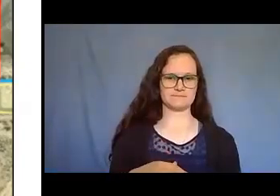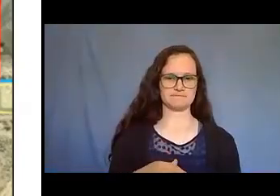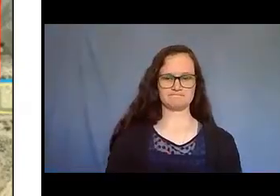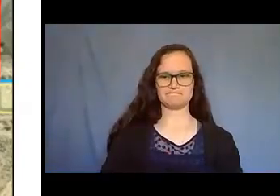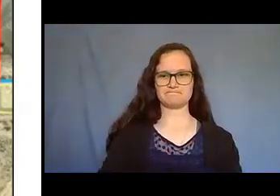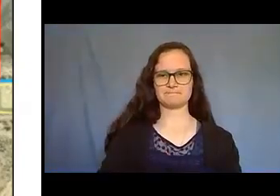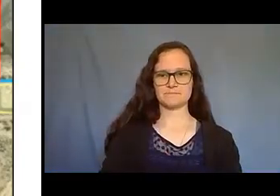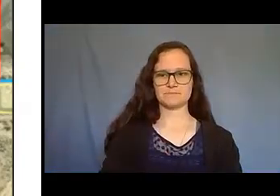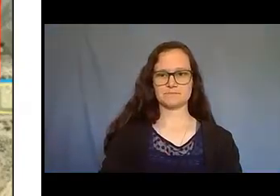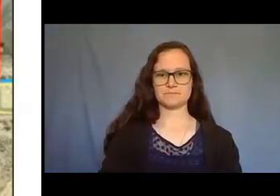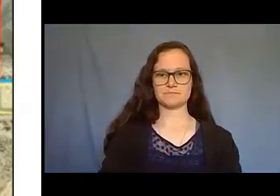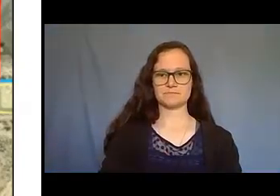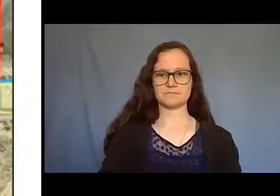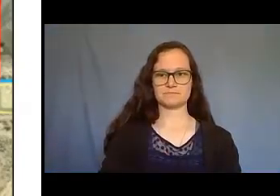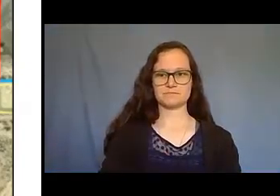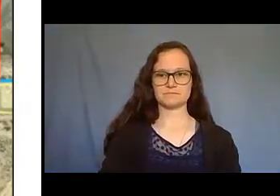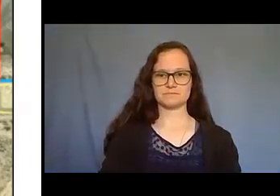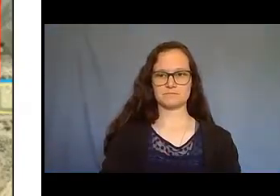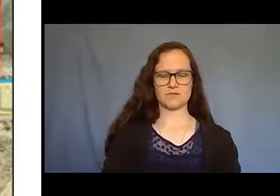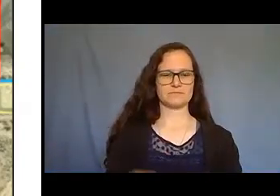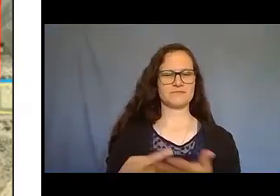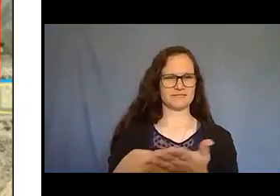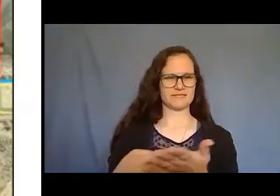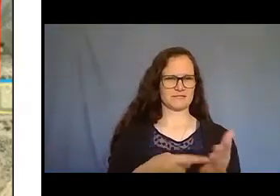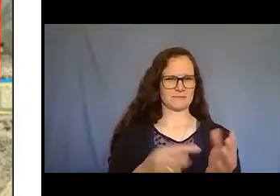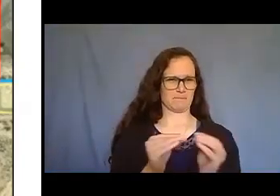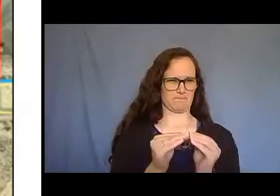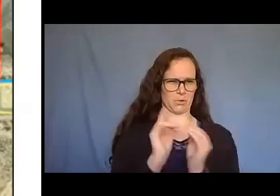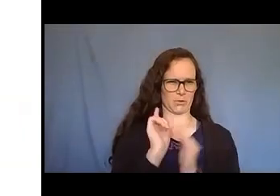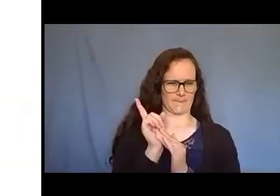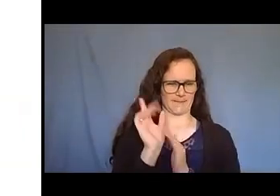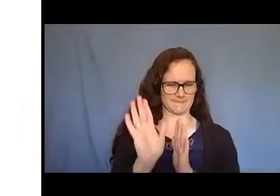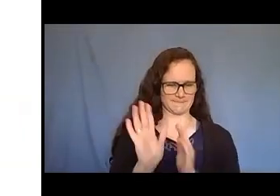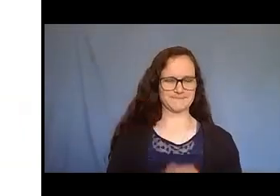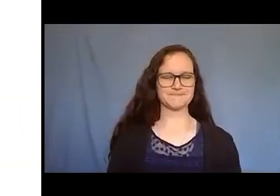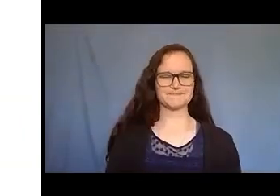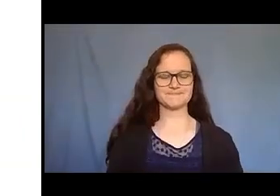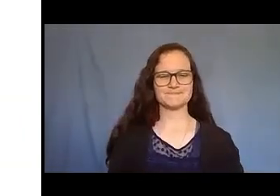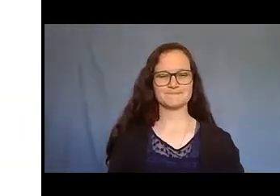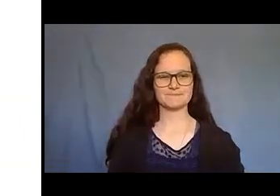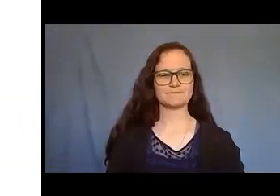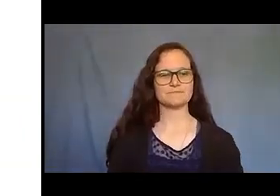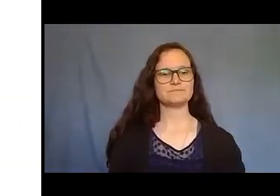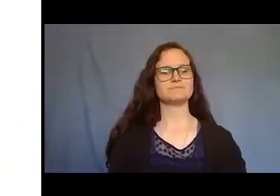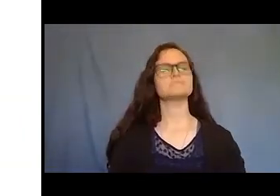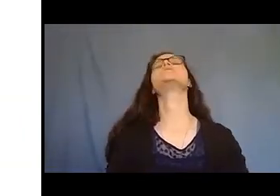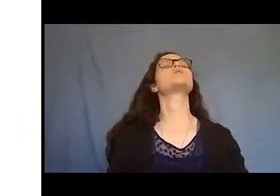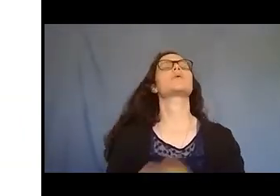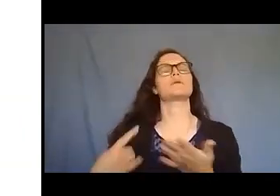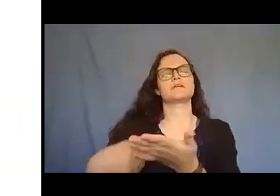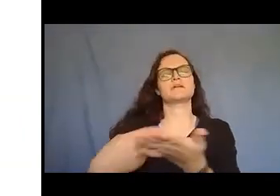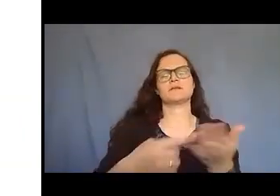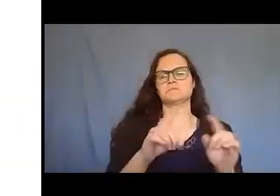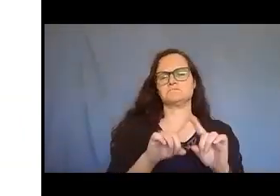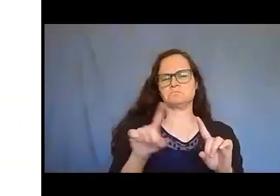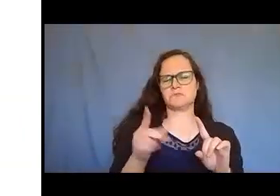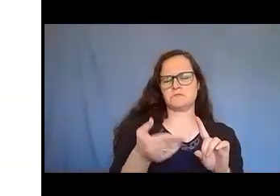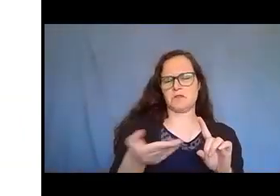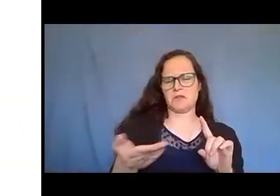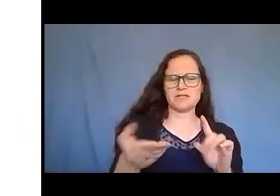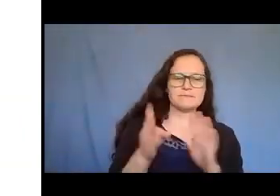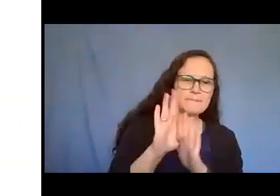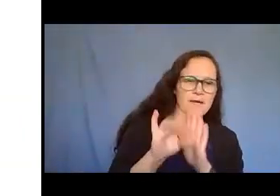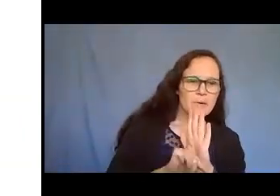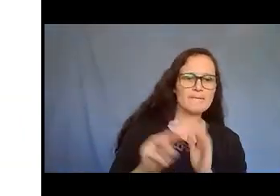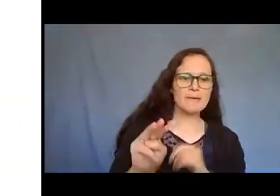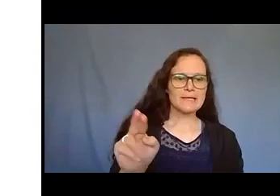which we'll discuss in a bit. So far we've talked about a few different things. We've talked about background